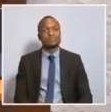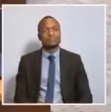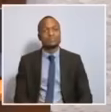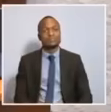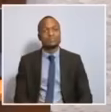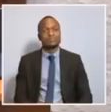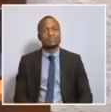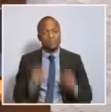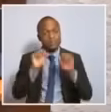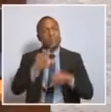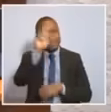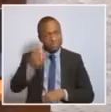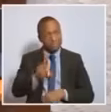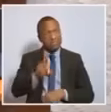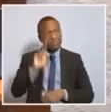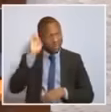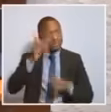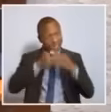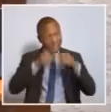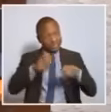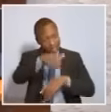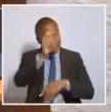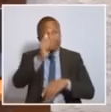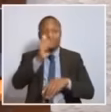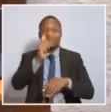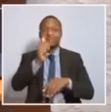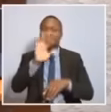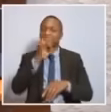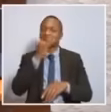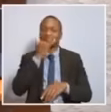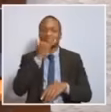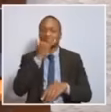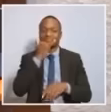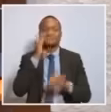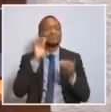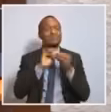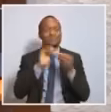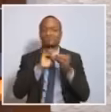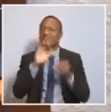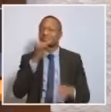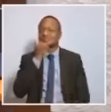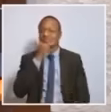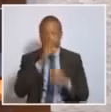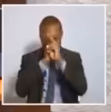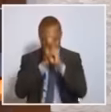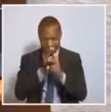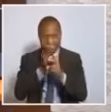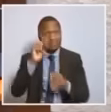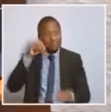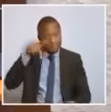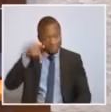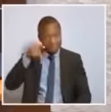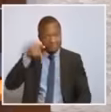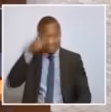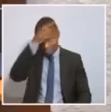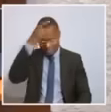say question. It will come to you. You are completely out of order. Honorable member